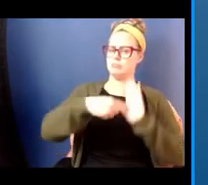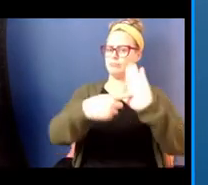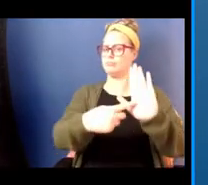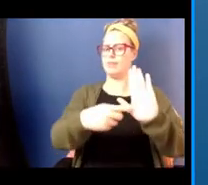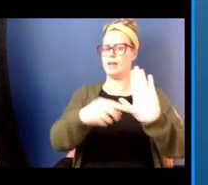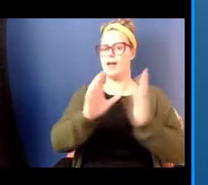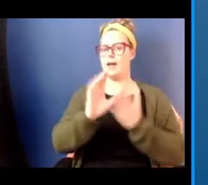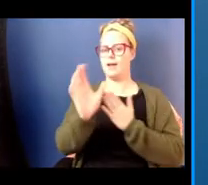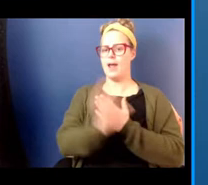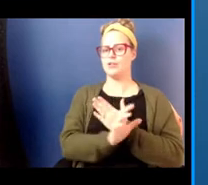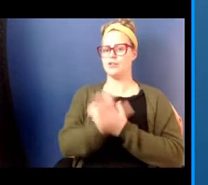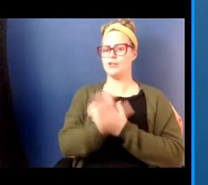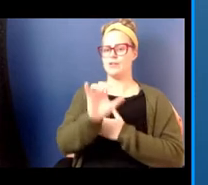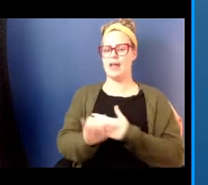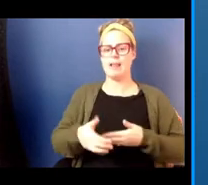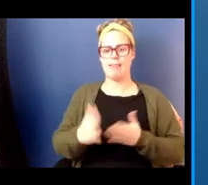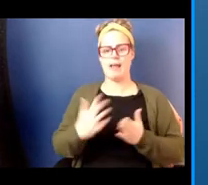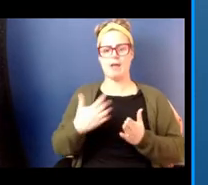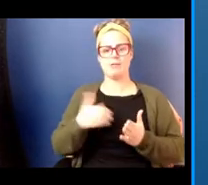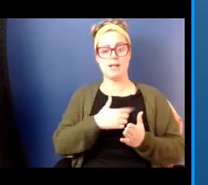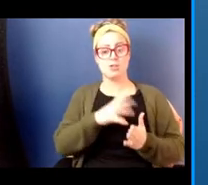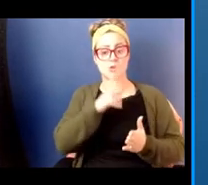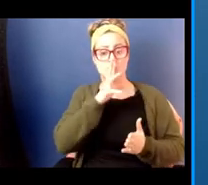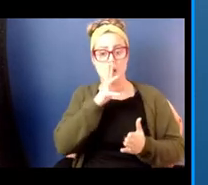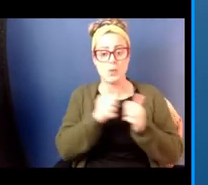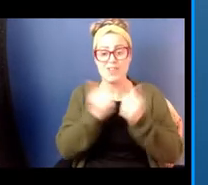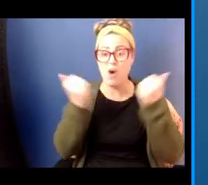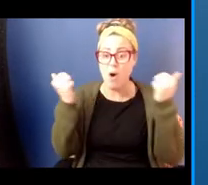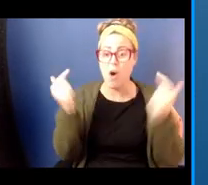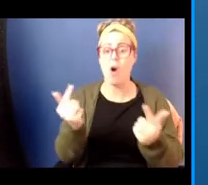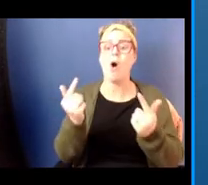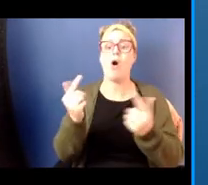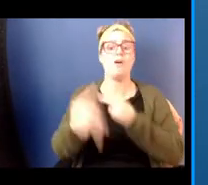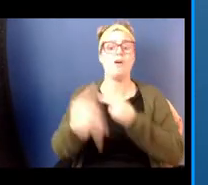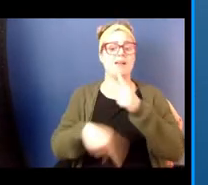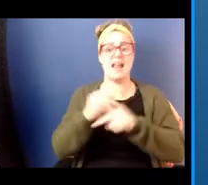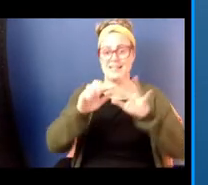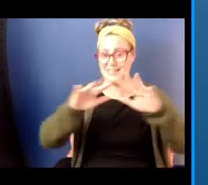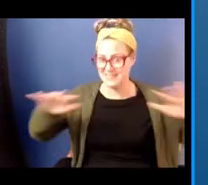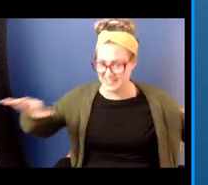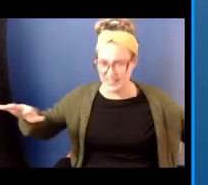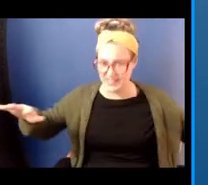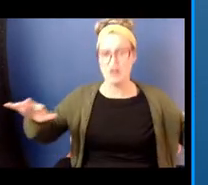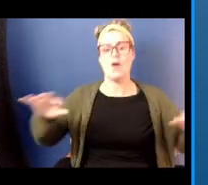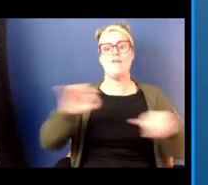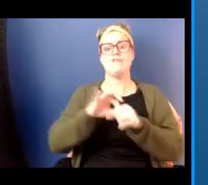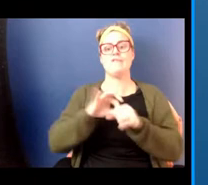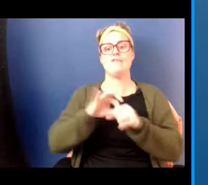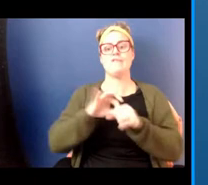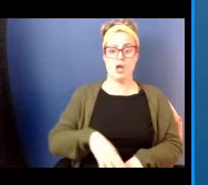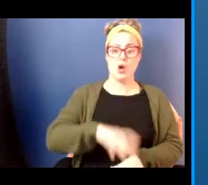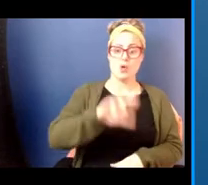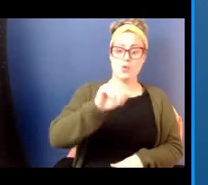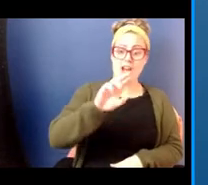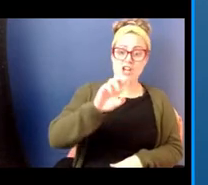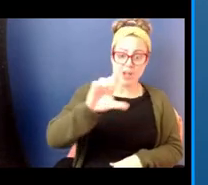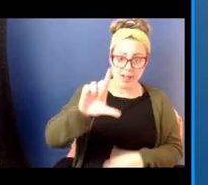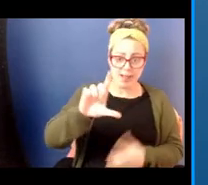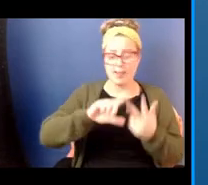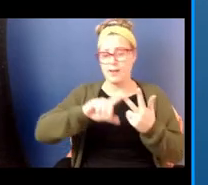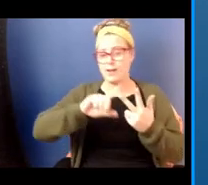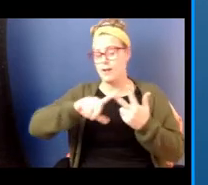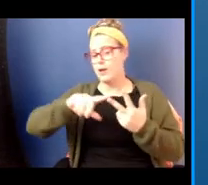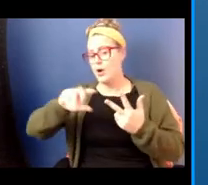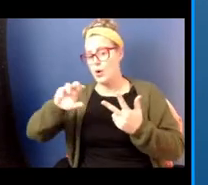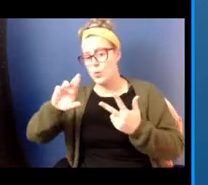all kinds of Voters racially diverse geographically diverse rural and urban and